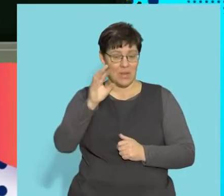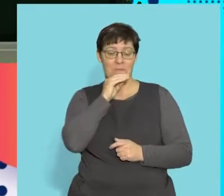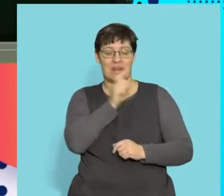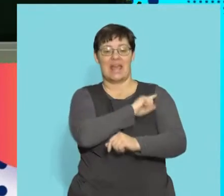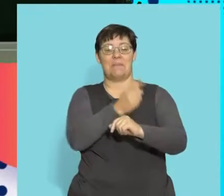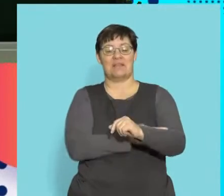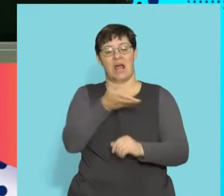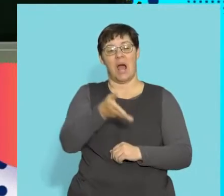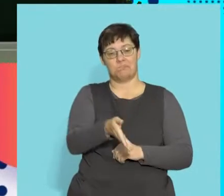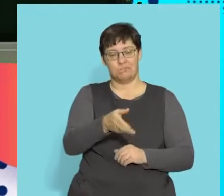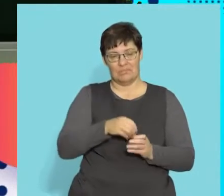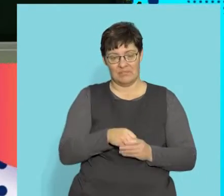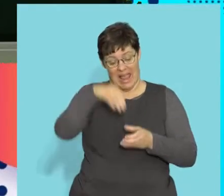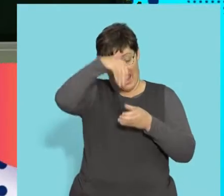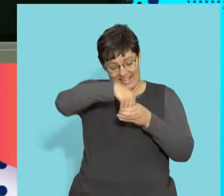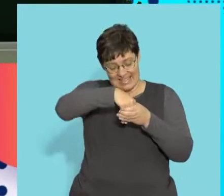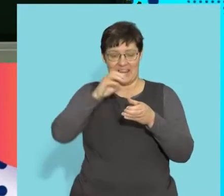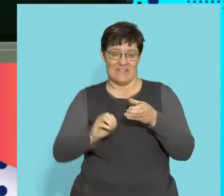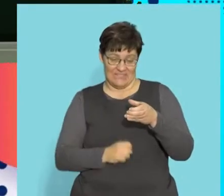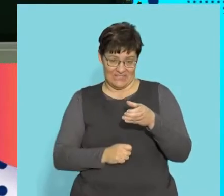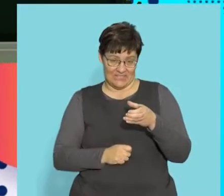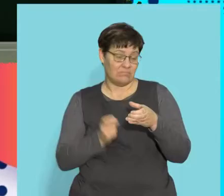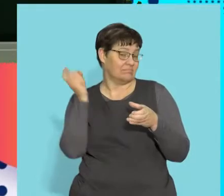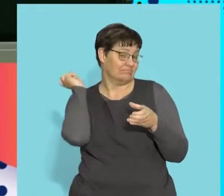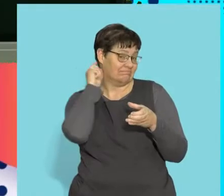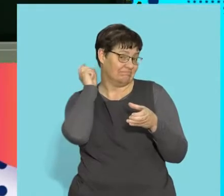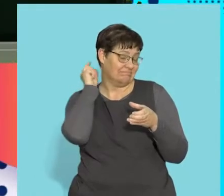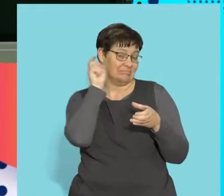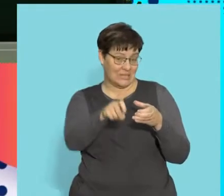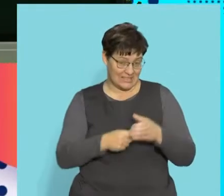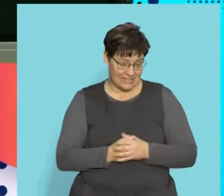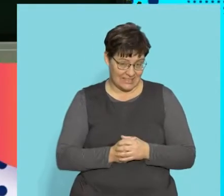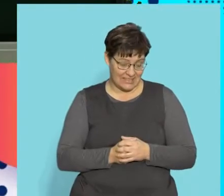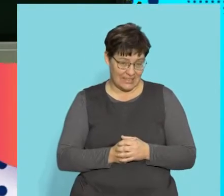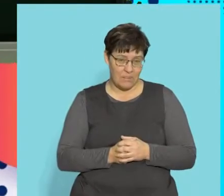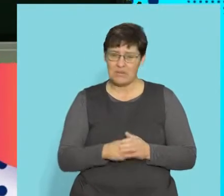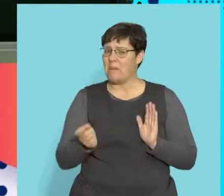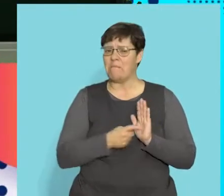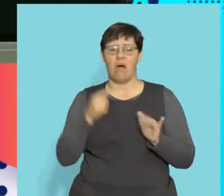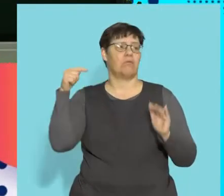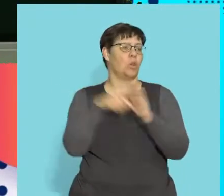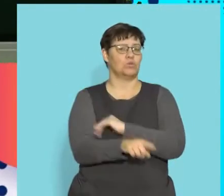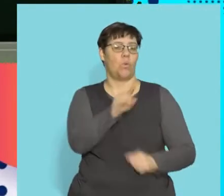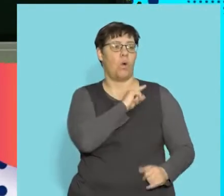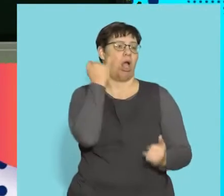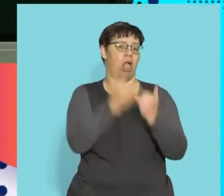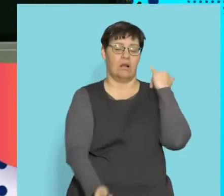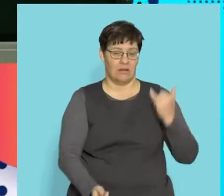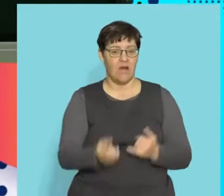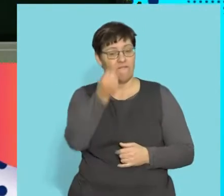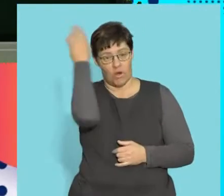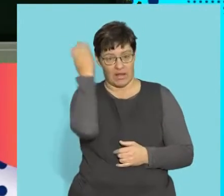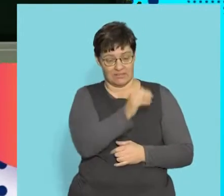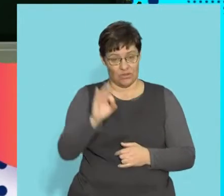is a capacity. So please remember that, keep that at the back of your heads. I really don't want you to lose a mark because you forget the